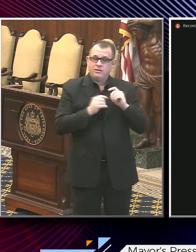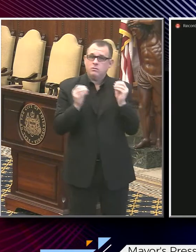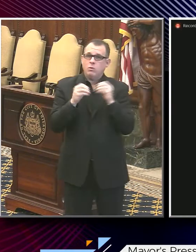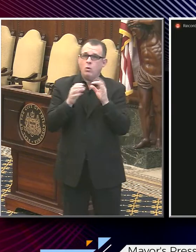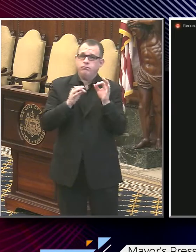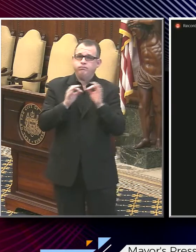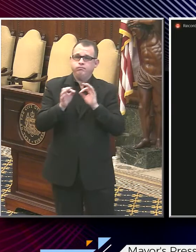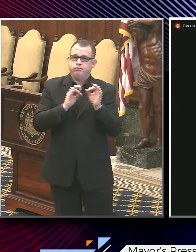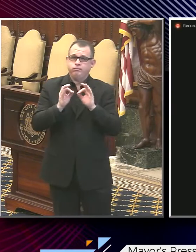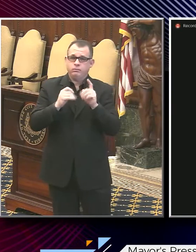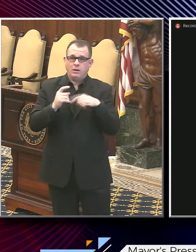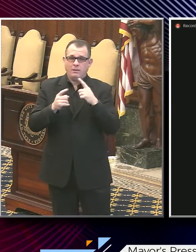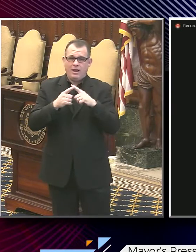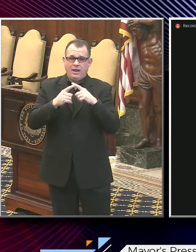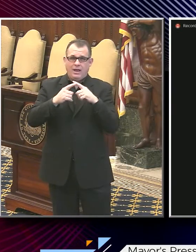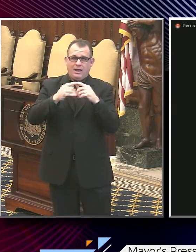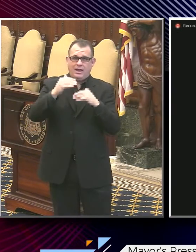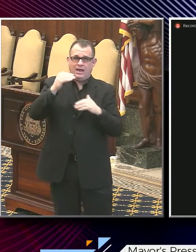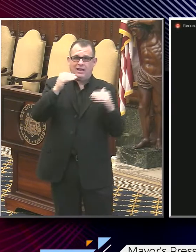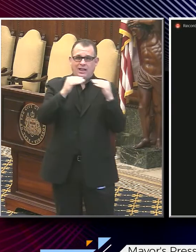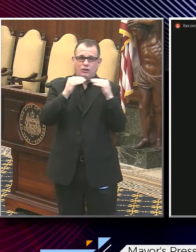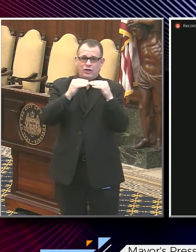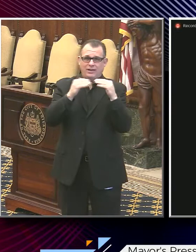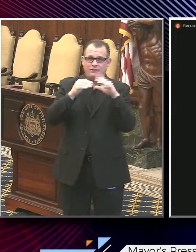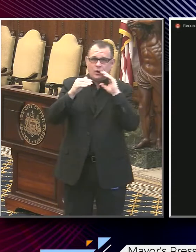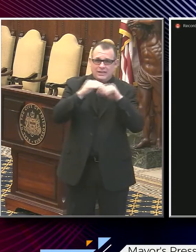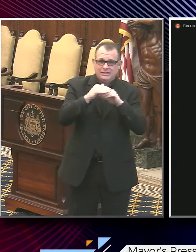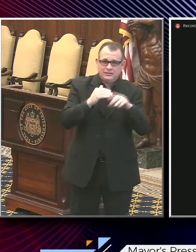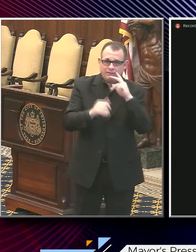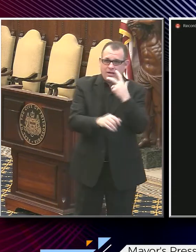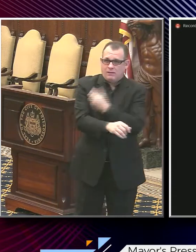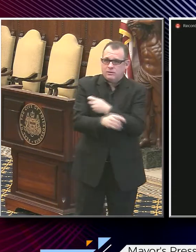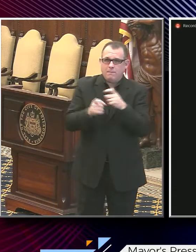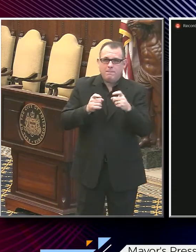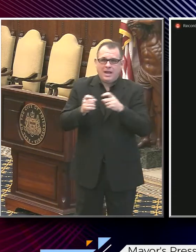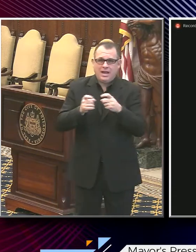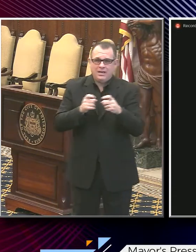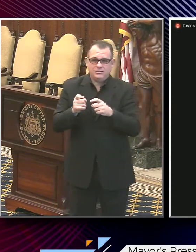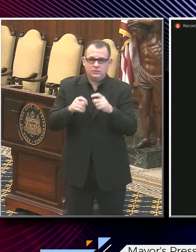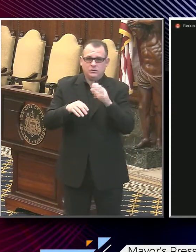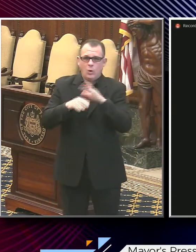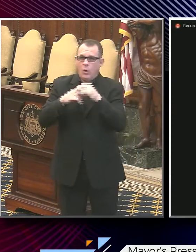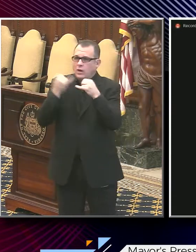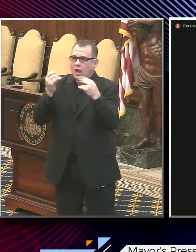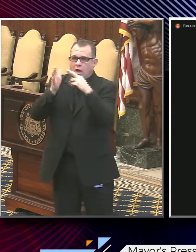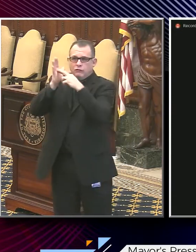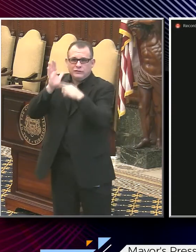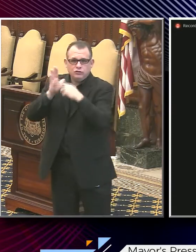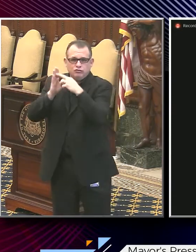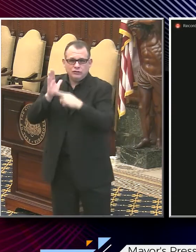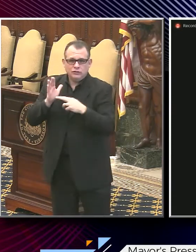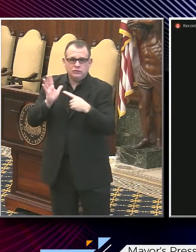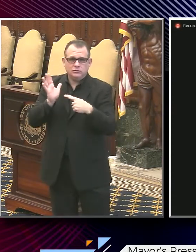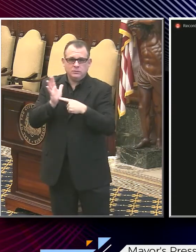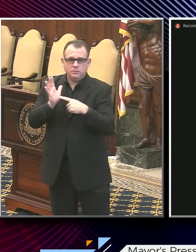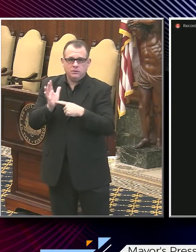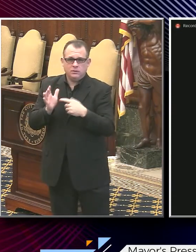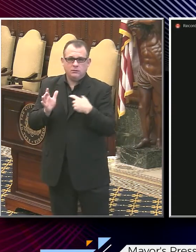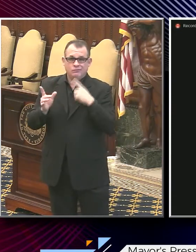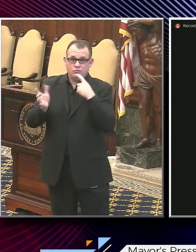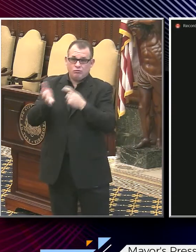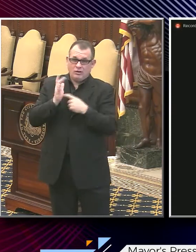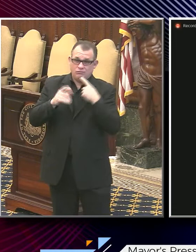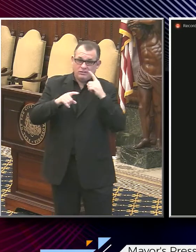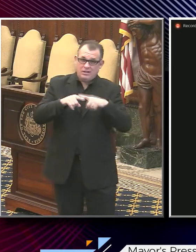provide a little bit more detail about how equitable access to vaccinations will be managed in terms of, I know online signups, for example, would require